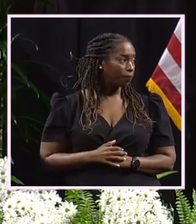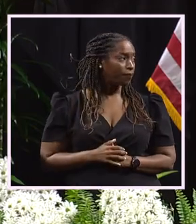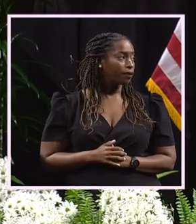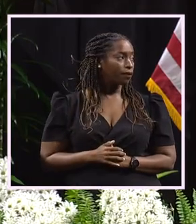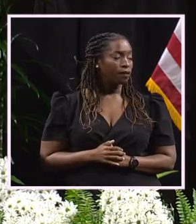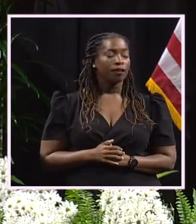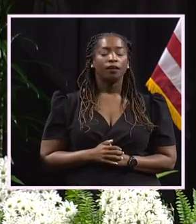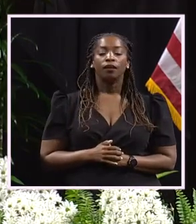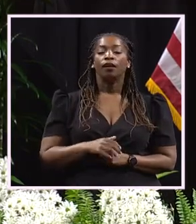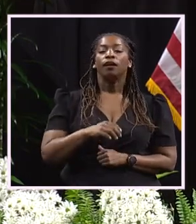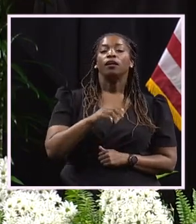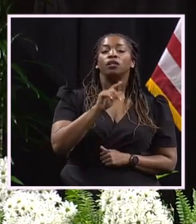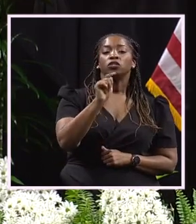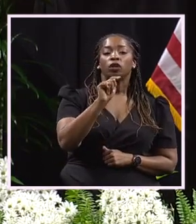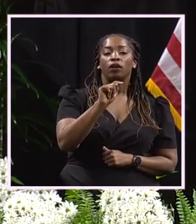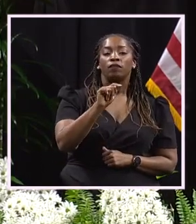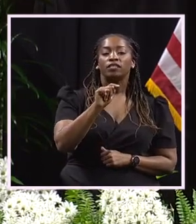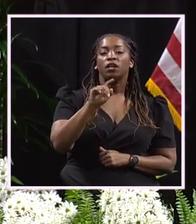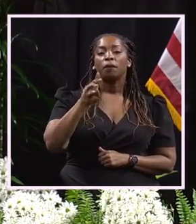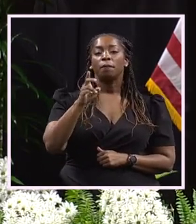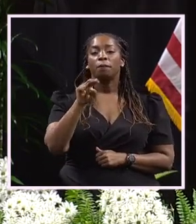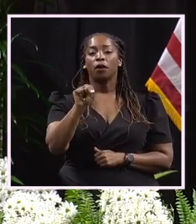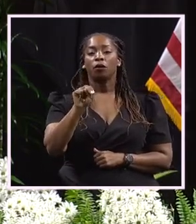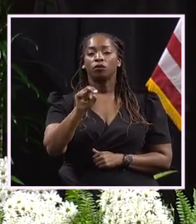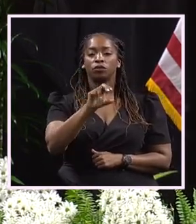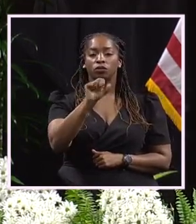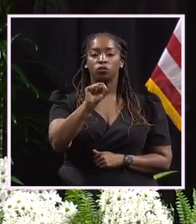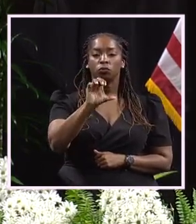Travis Jared Burns, summa cum laude.